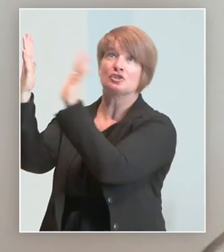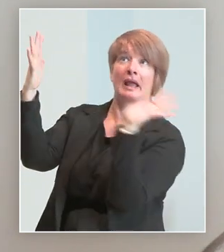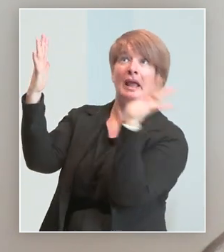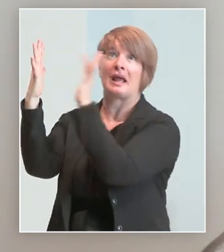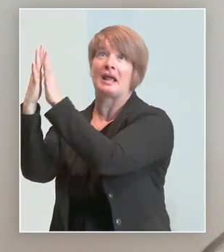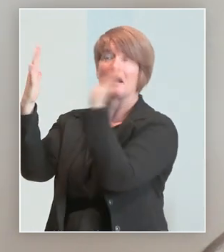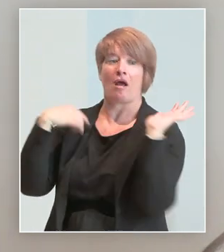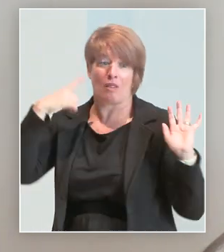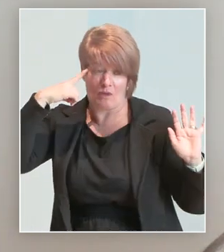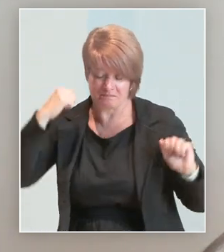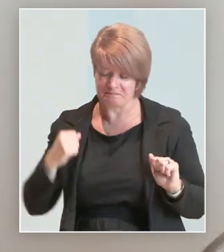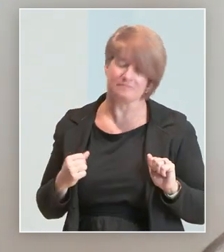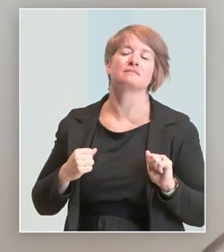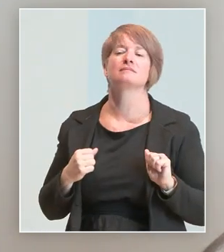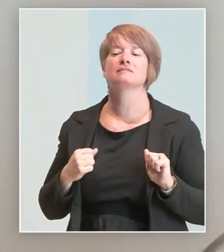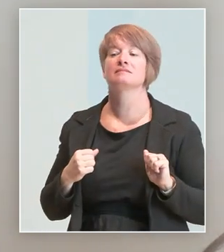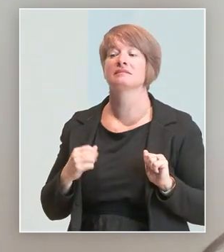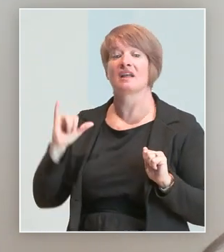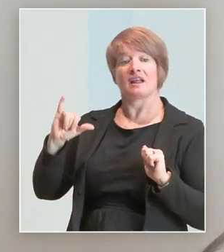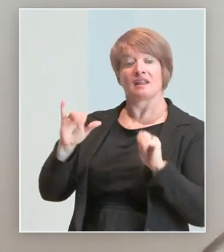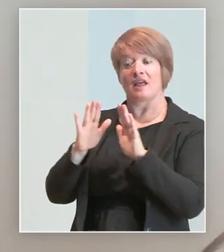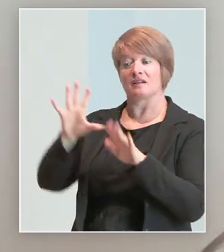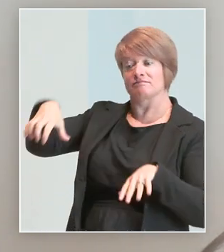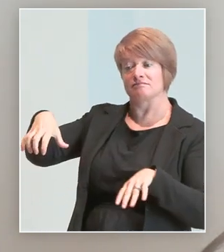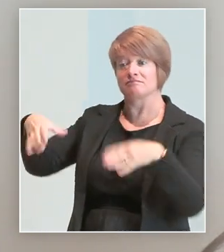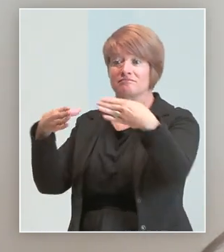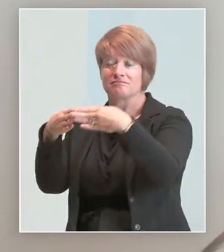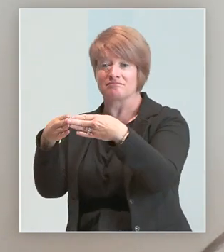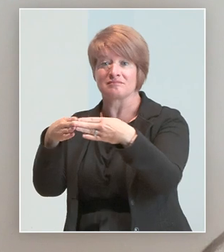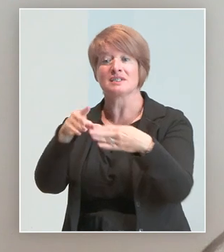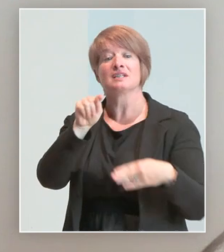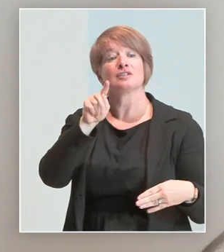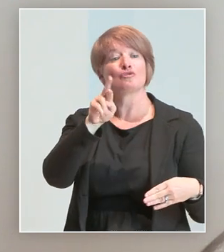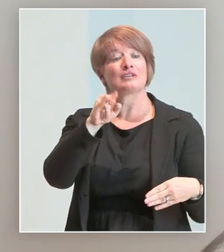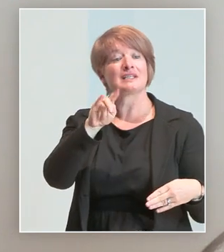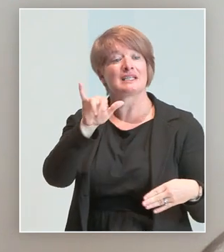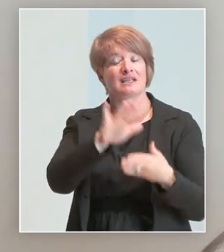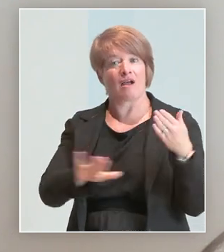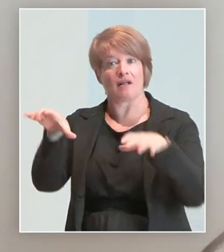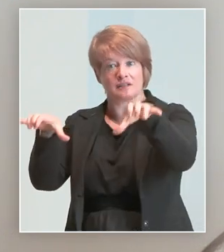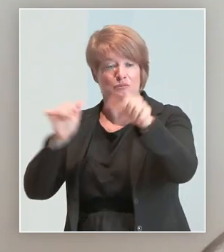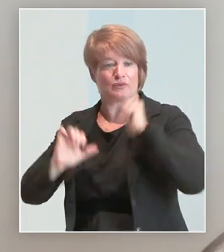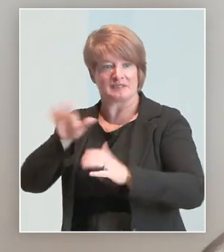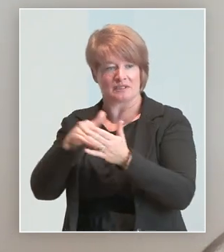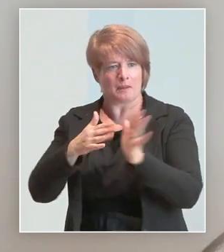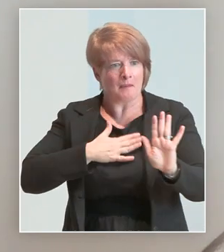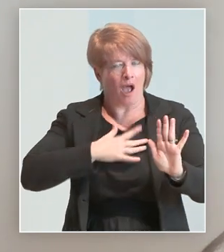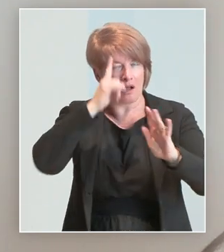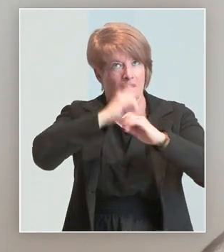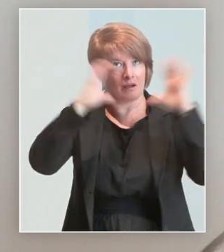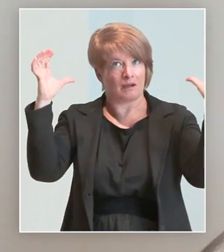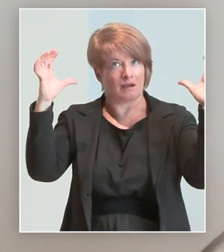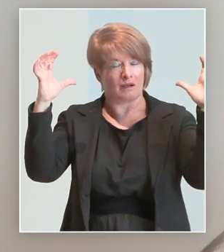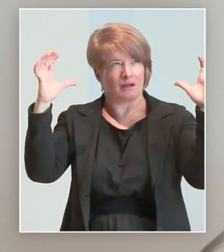small building. It's catacorner to Trinity College's Performance Center. My description and what I see in my head